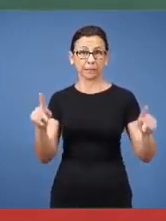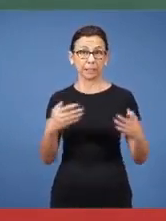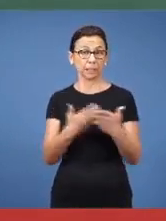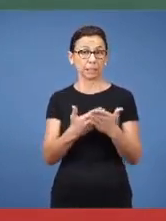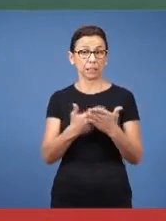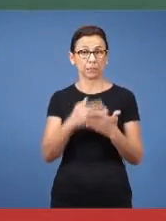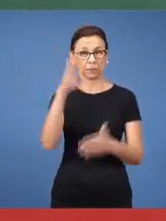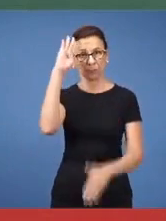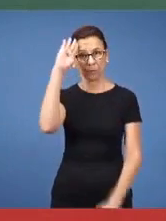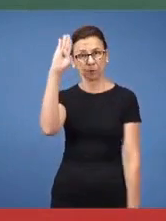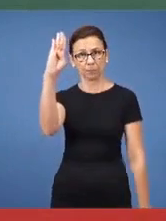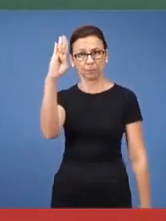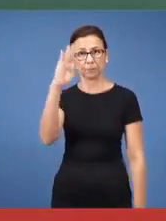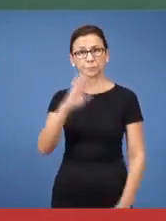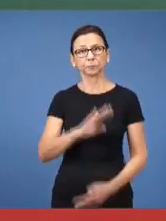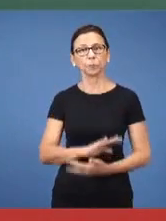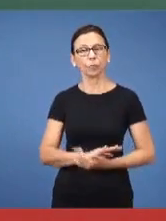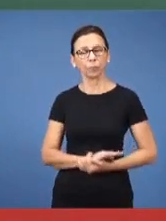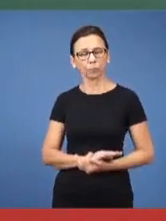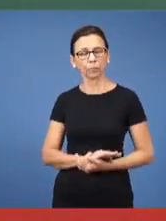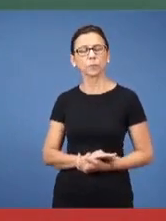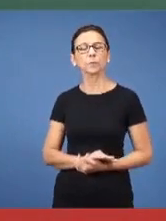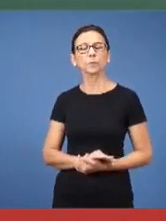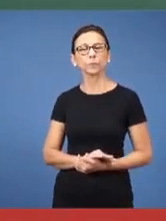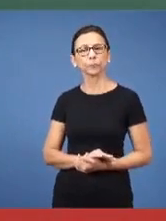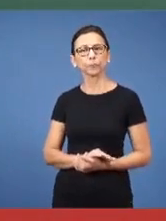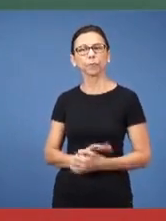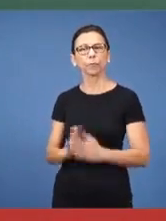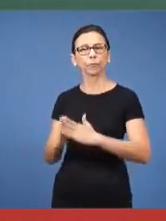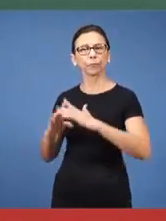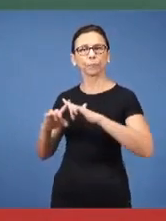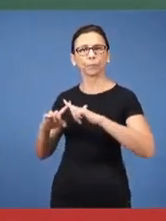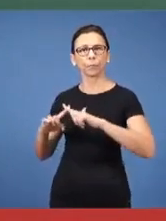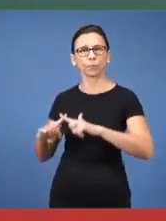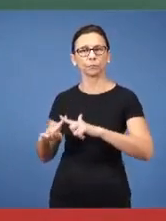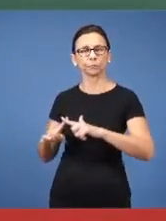the teaching of the Book of Revelation is fundamental for the church